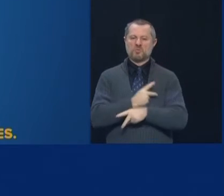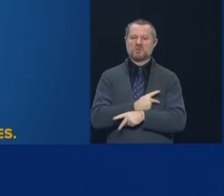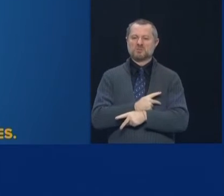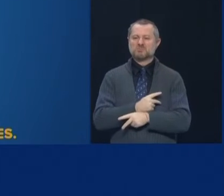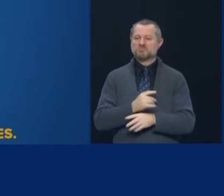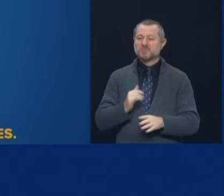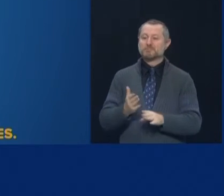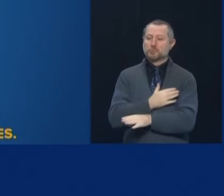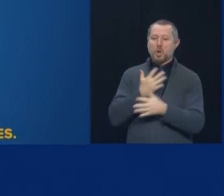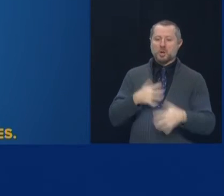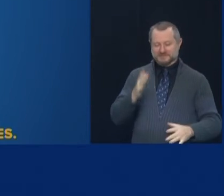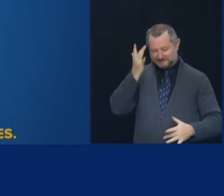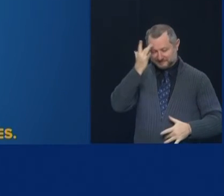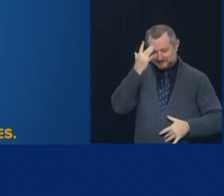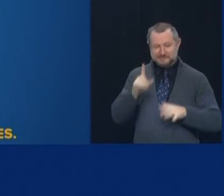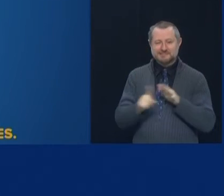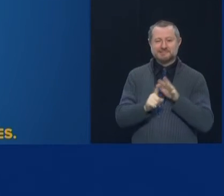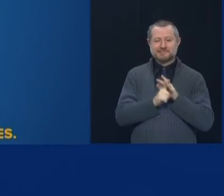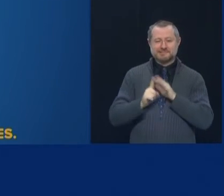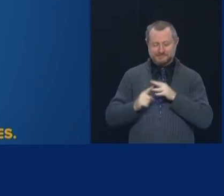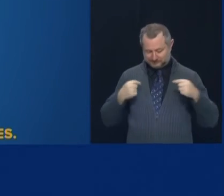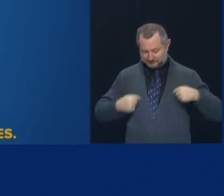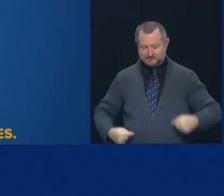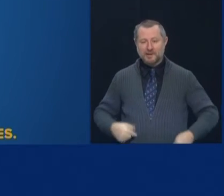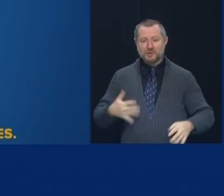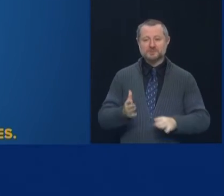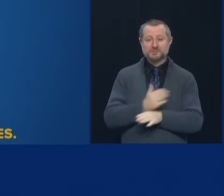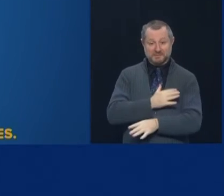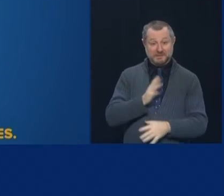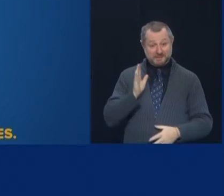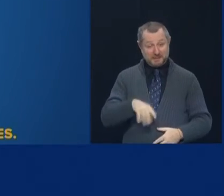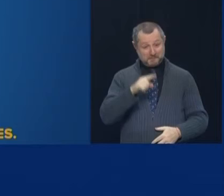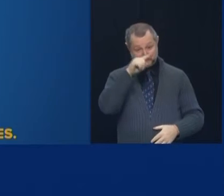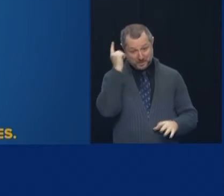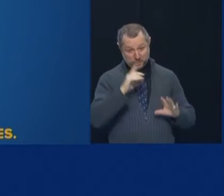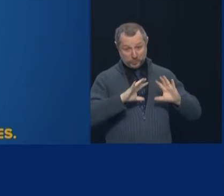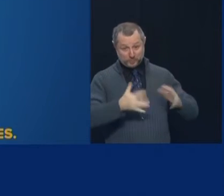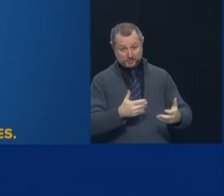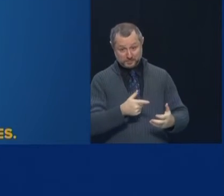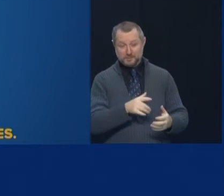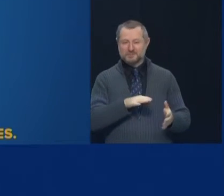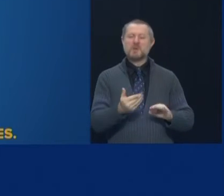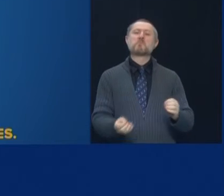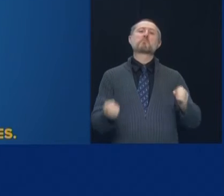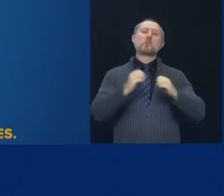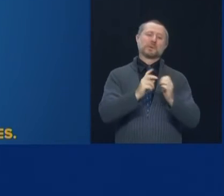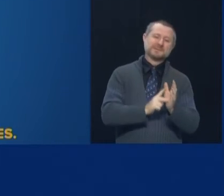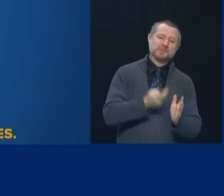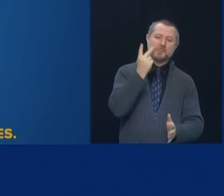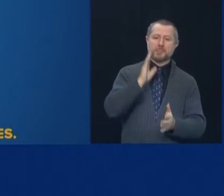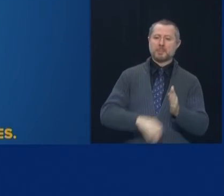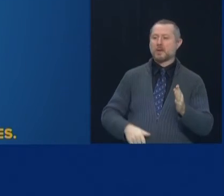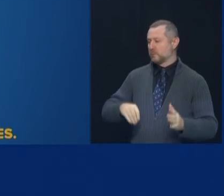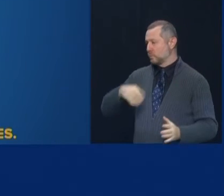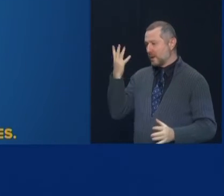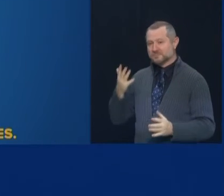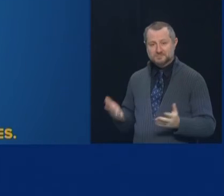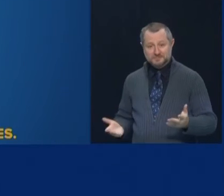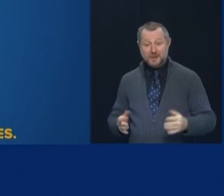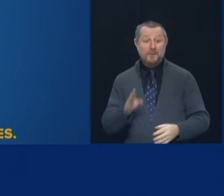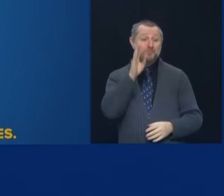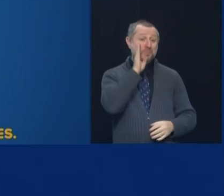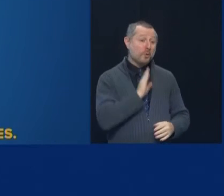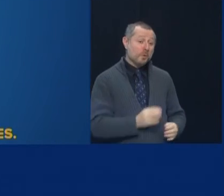Blacks died at twice the rate of whites. Browns died at 1.5